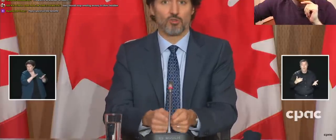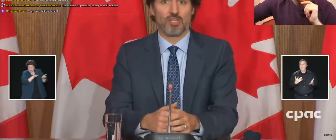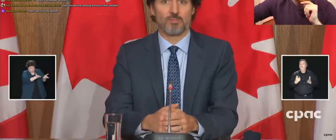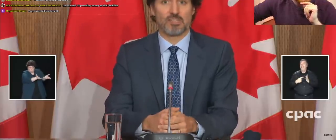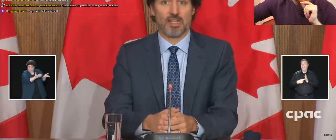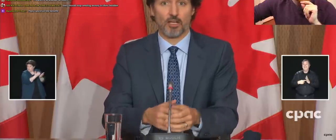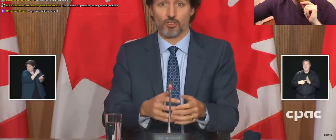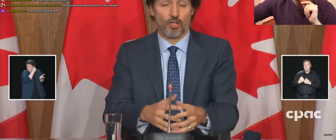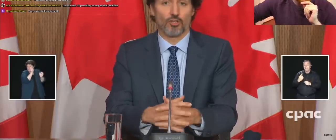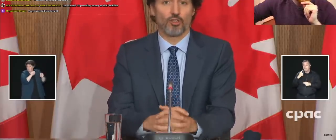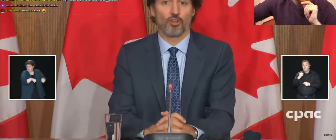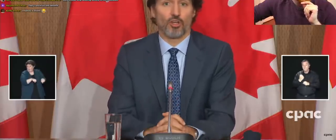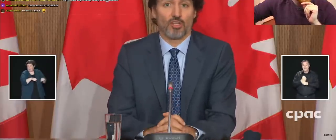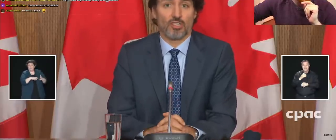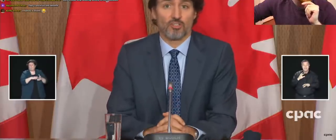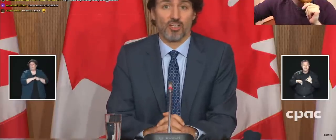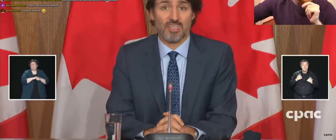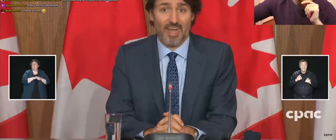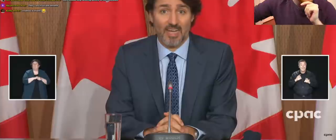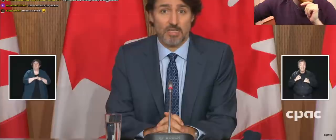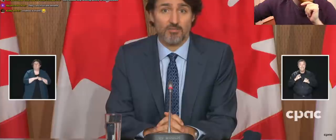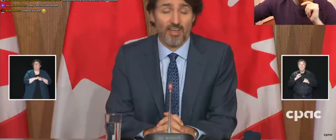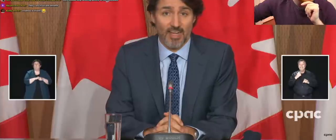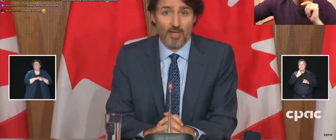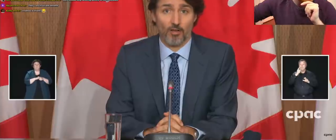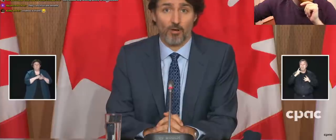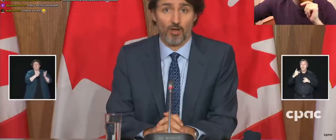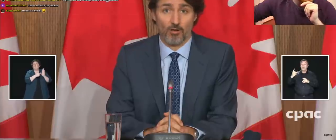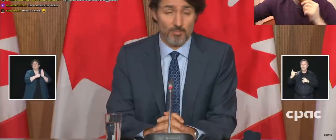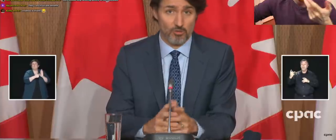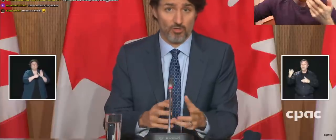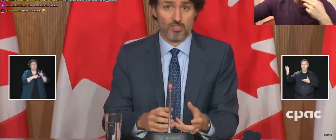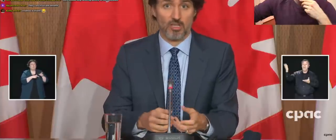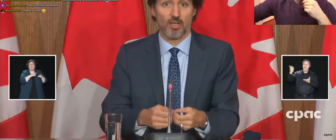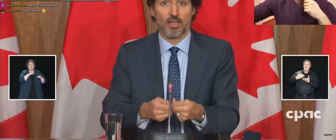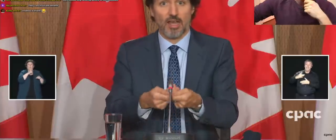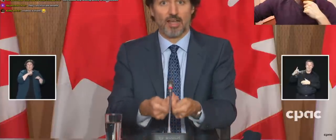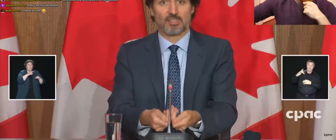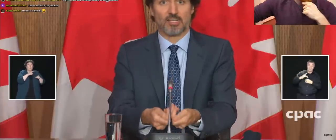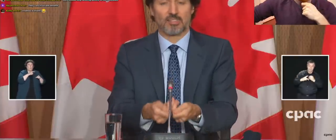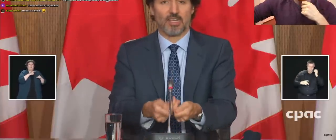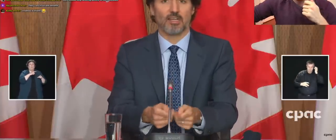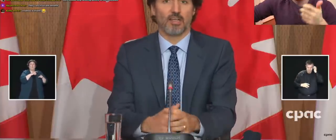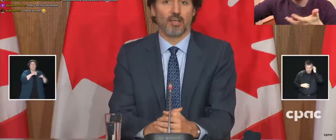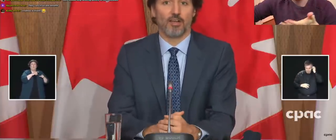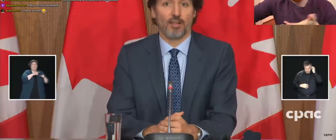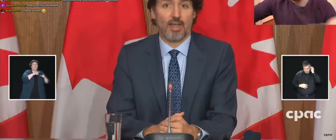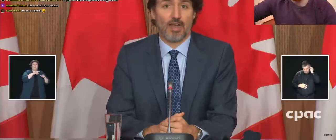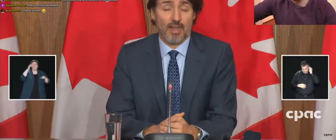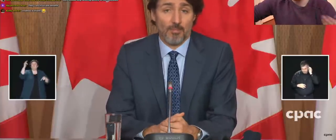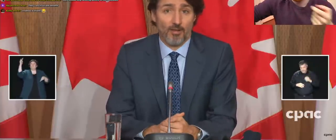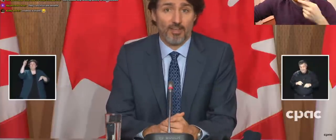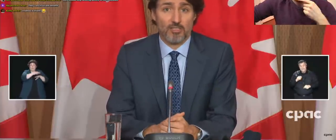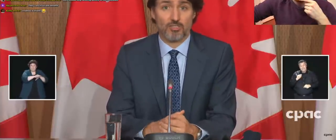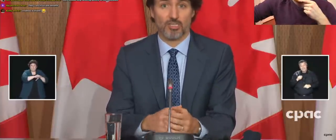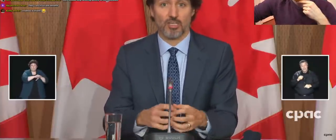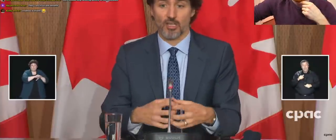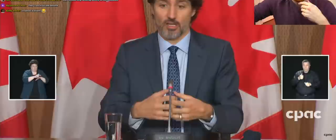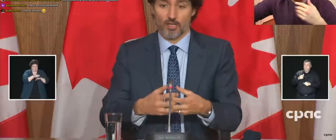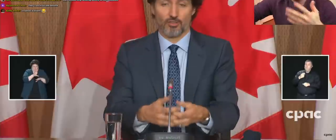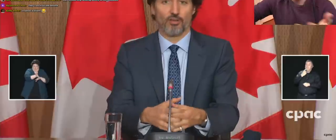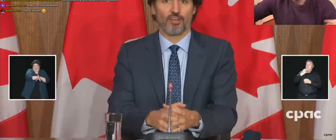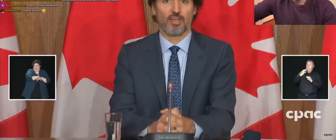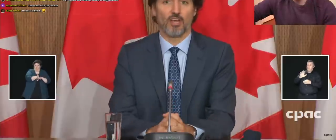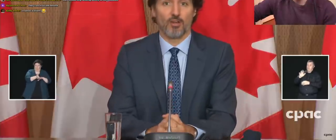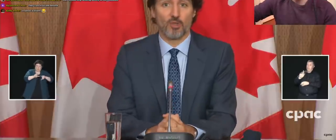are coming in with Air Canada. Both international and domestic flights on Air Canada are coming in with COVID. Yeah, I mean, this is one of the conservative things